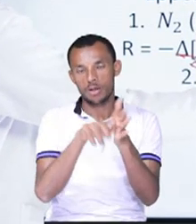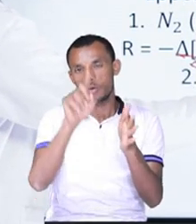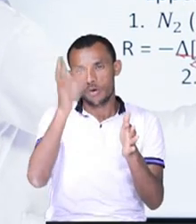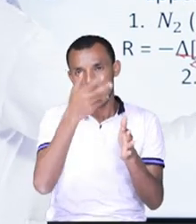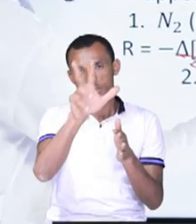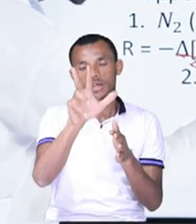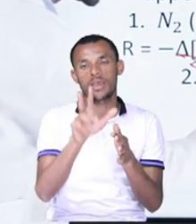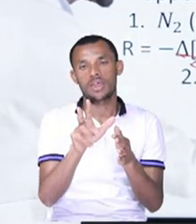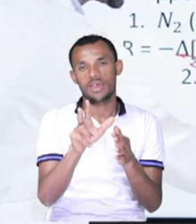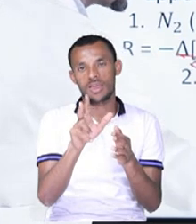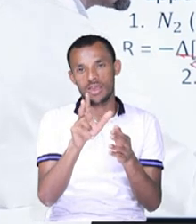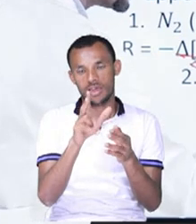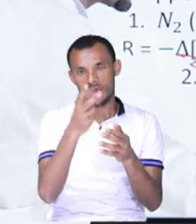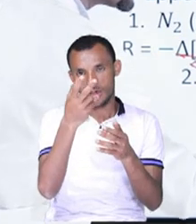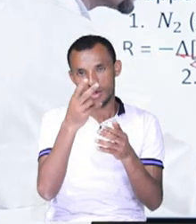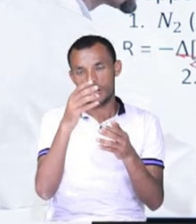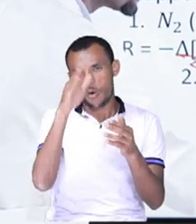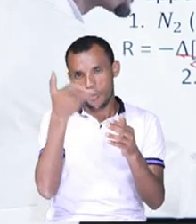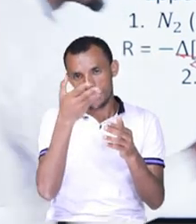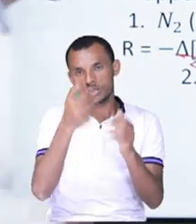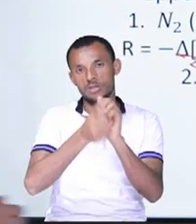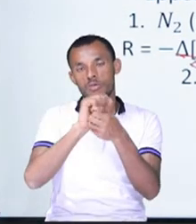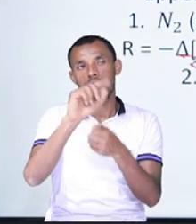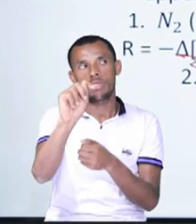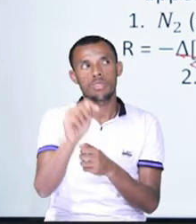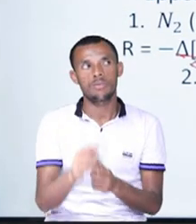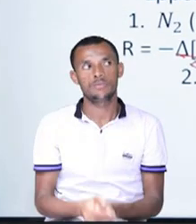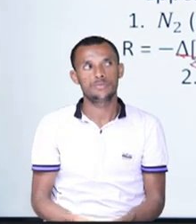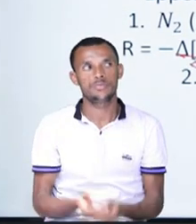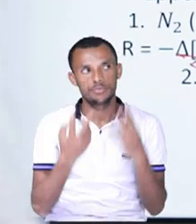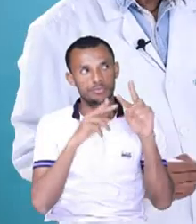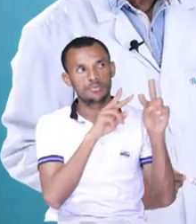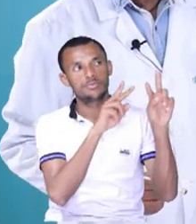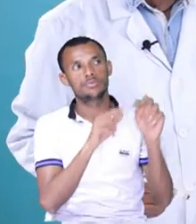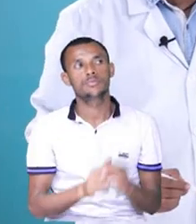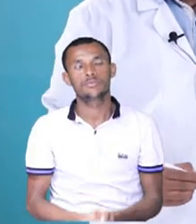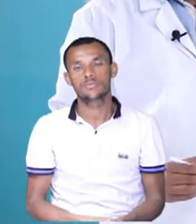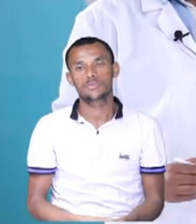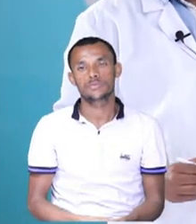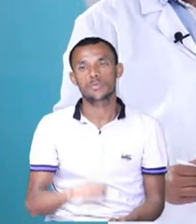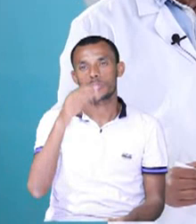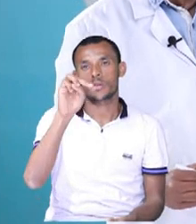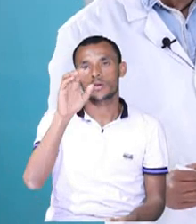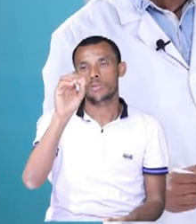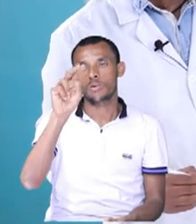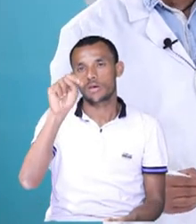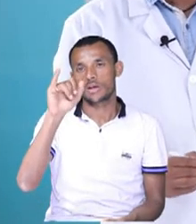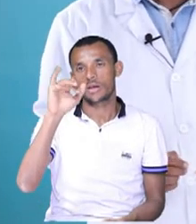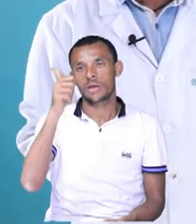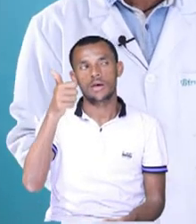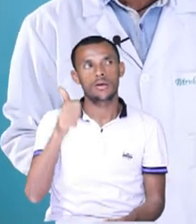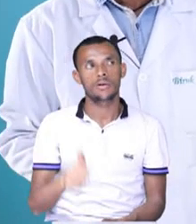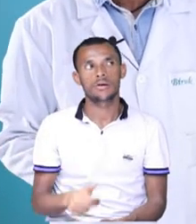changing concentration of H2 over change of T. Ammonia, The coefficient